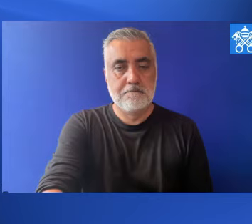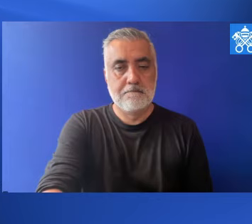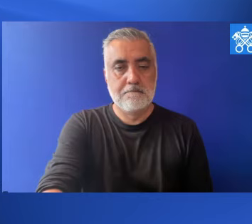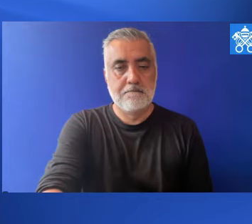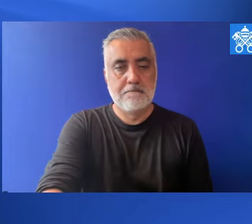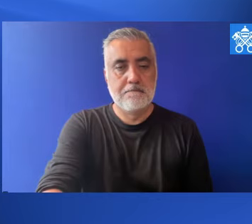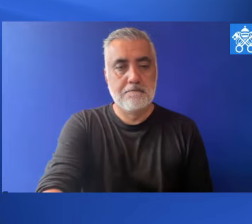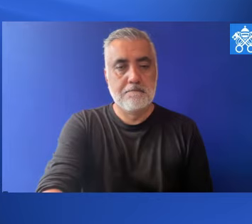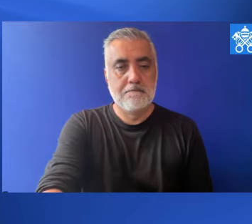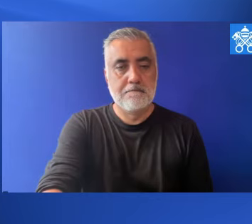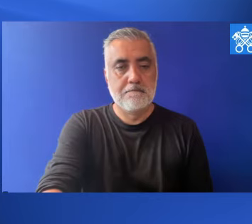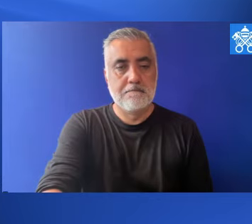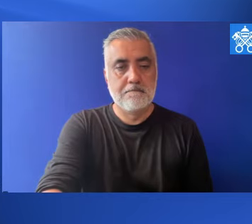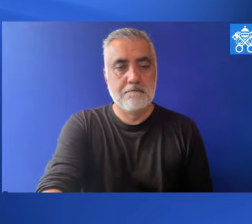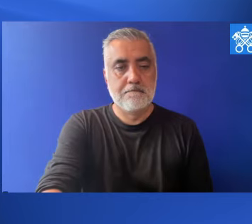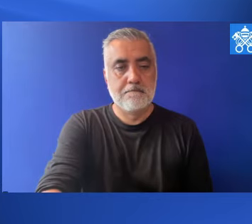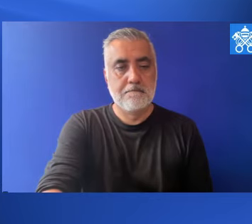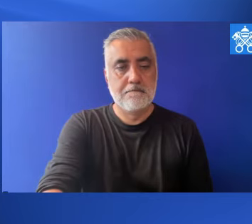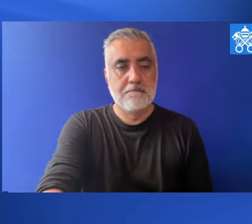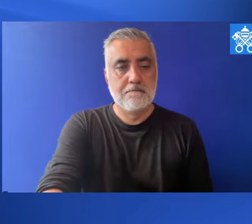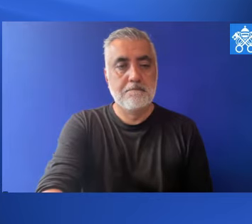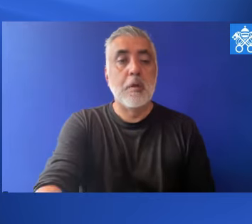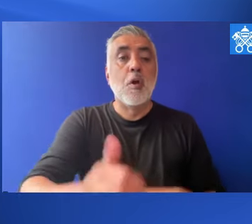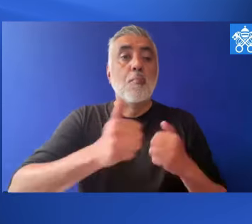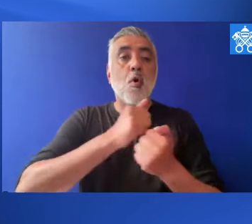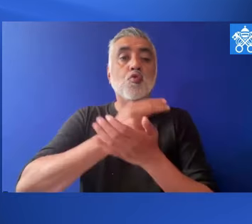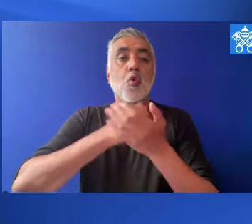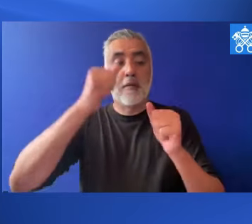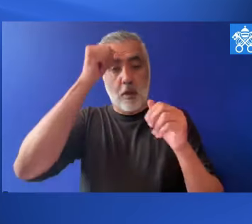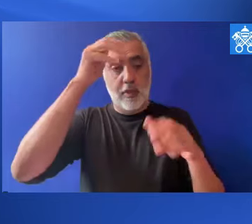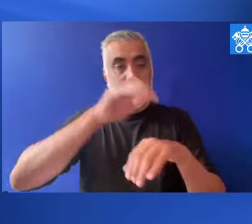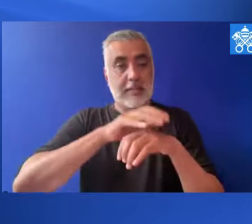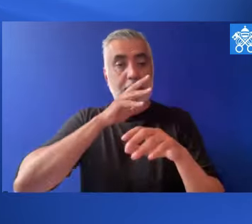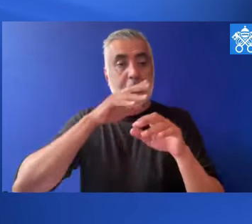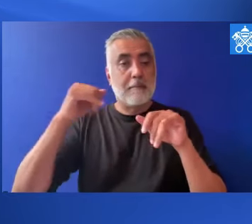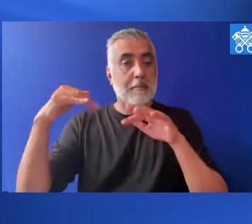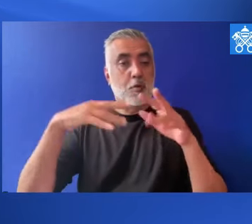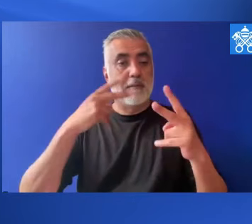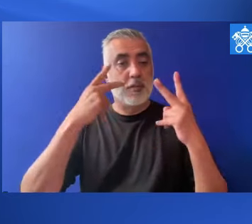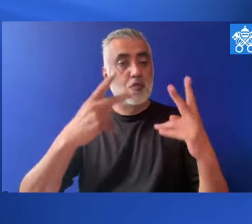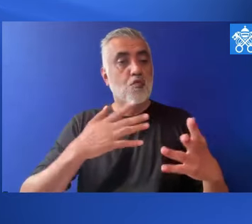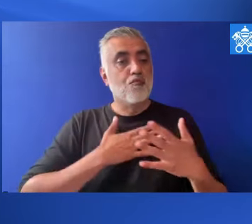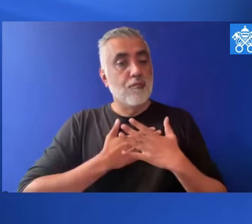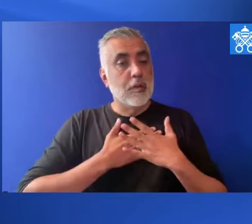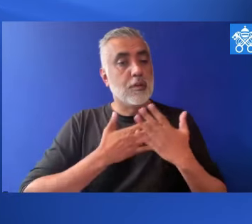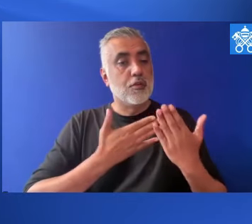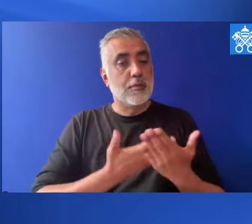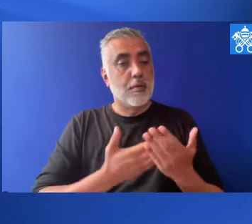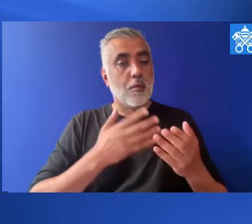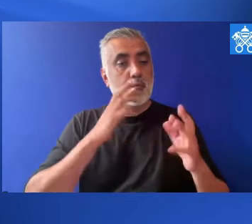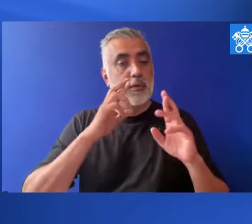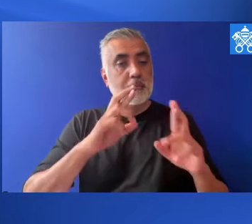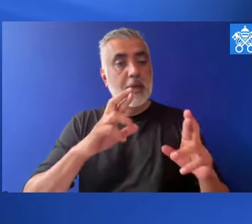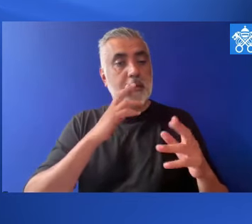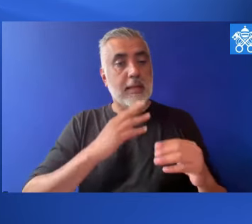Most Holy Father, the English-speaking pilgrims and visitors wish to express to you their sentiments of deep respect